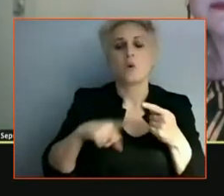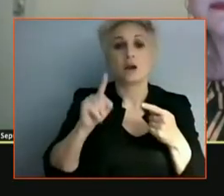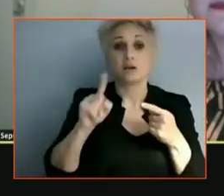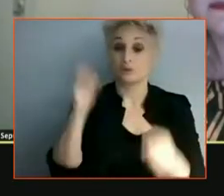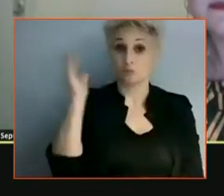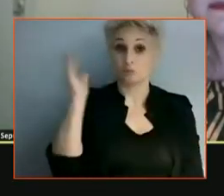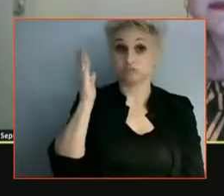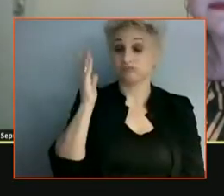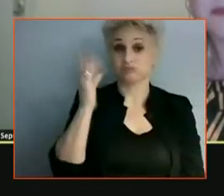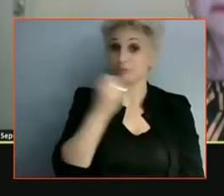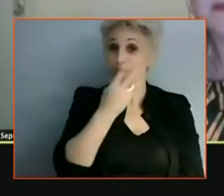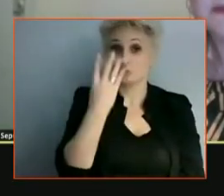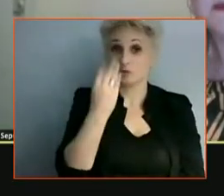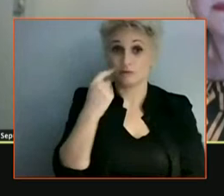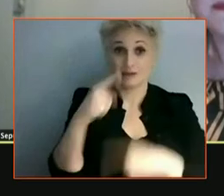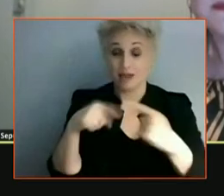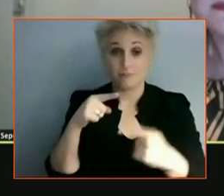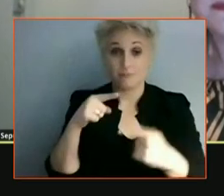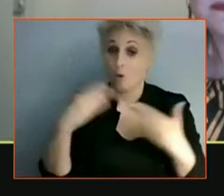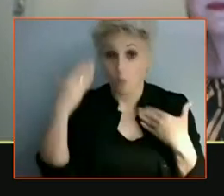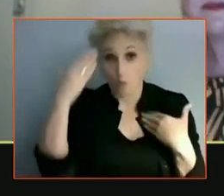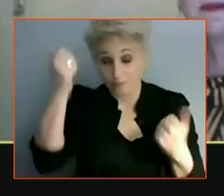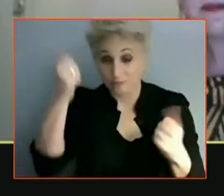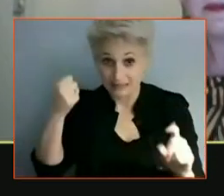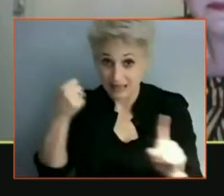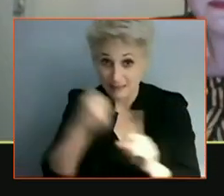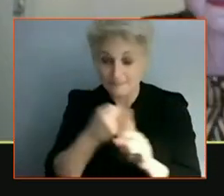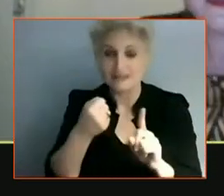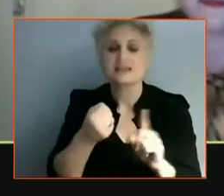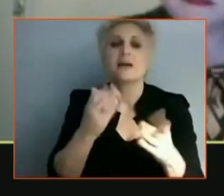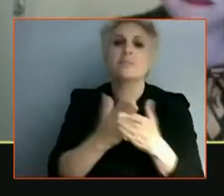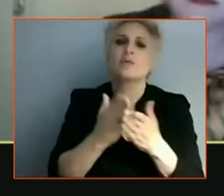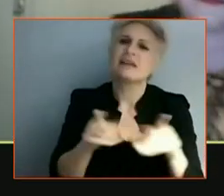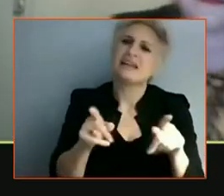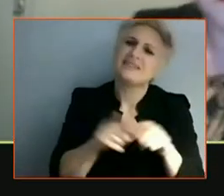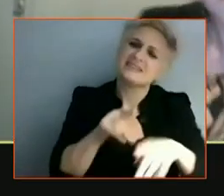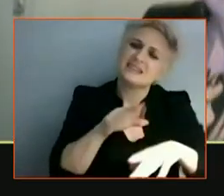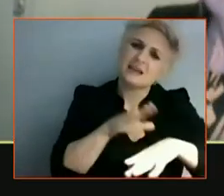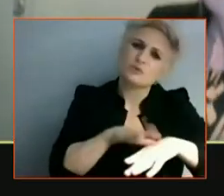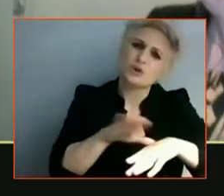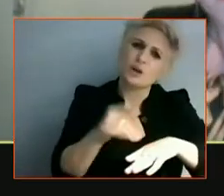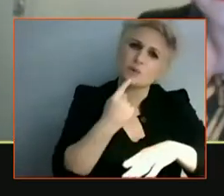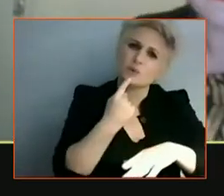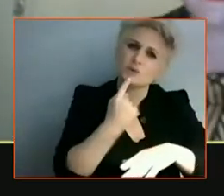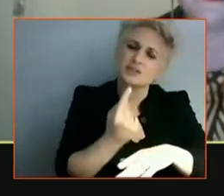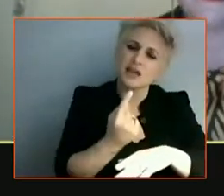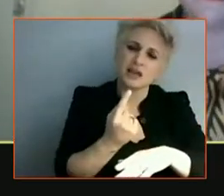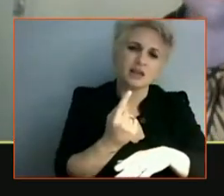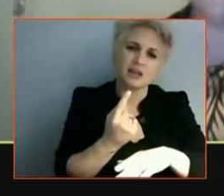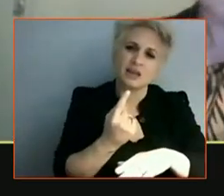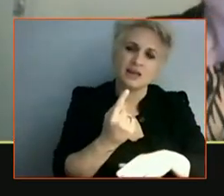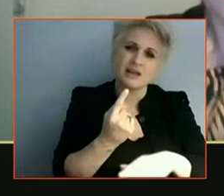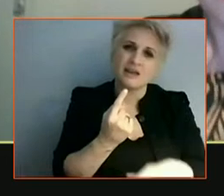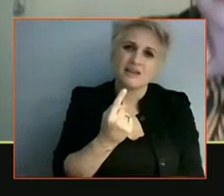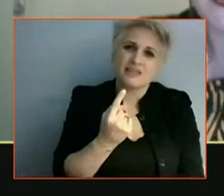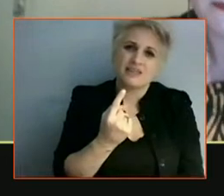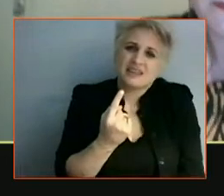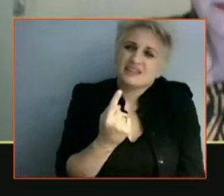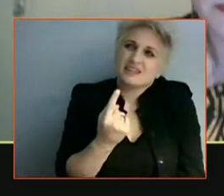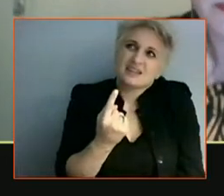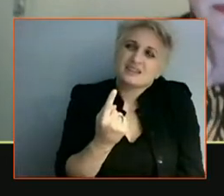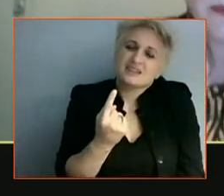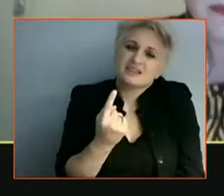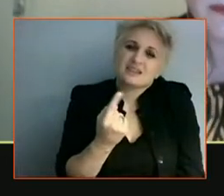the well-being impacts of this sector. At the same time, you're saying there doesn't appear to be any other way